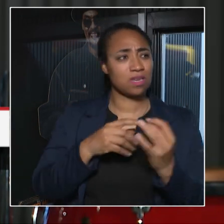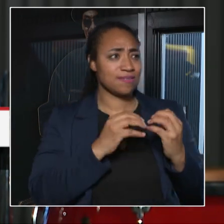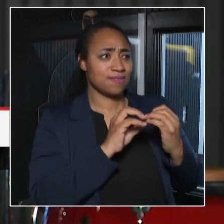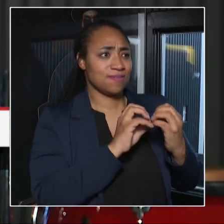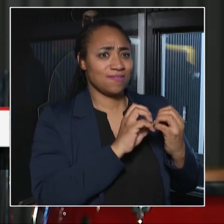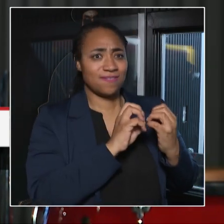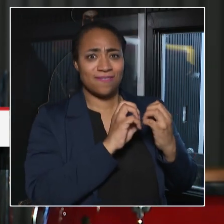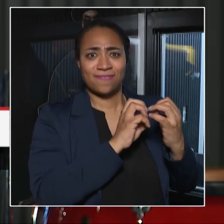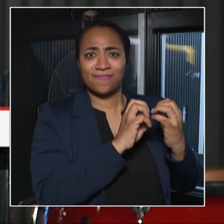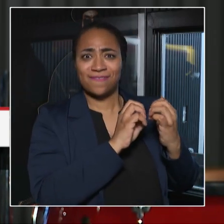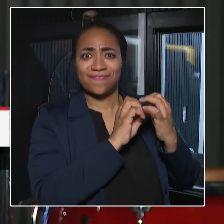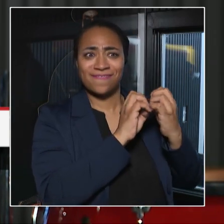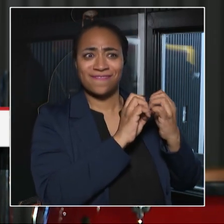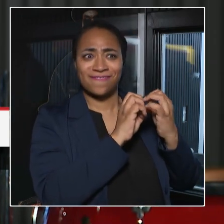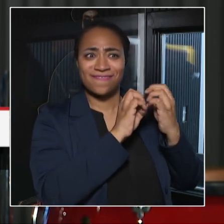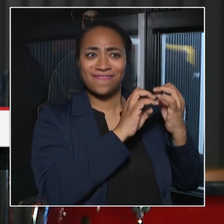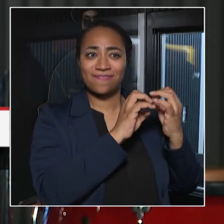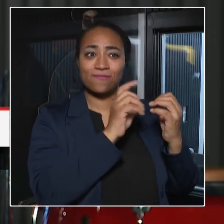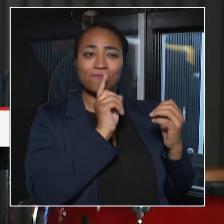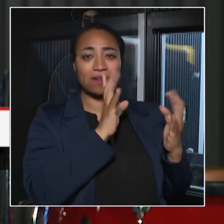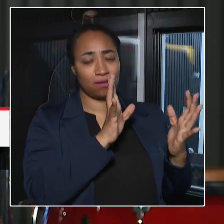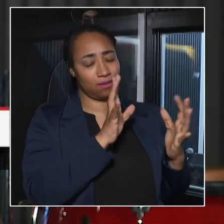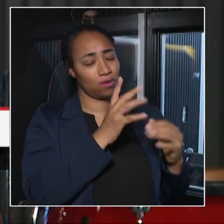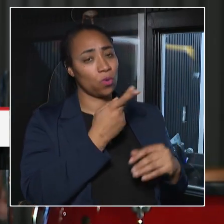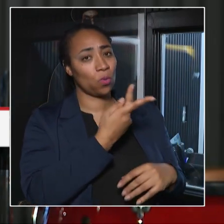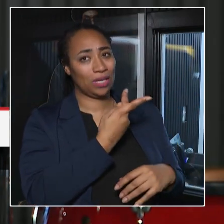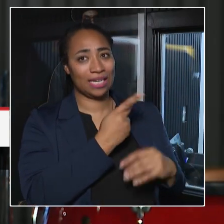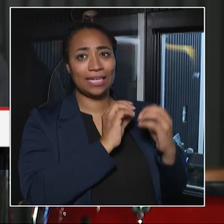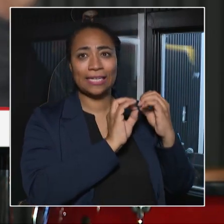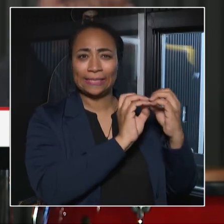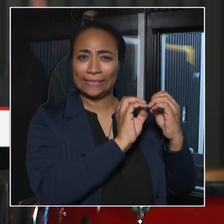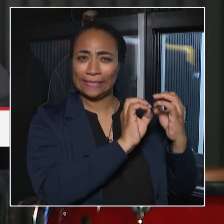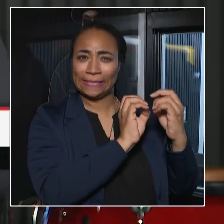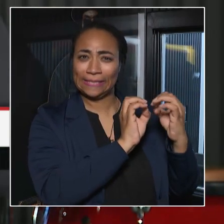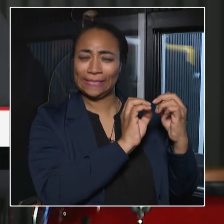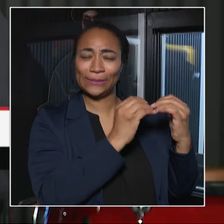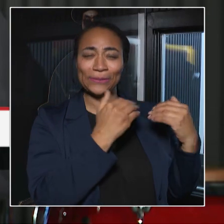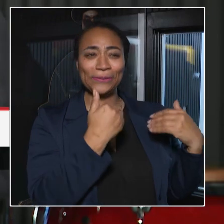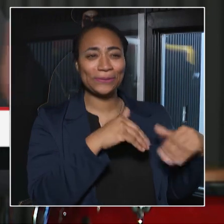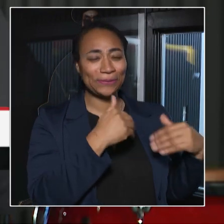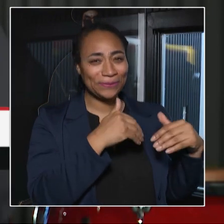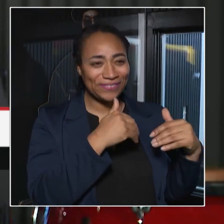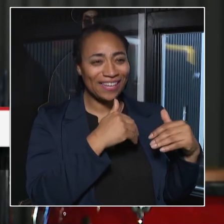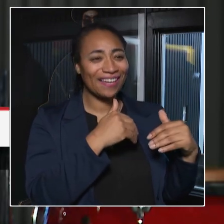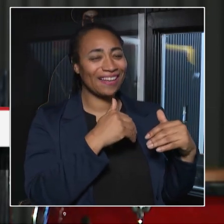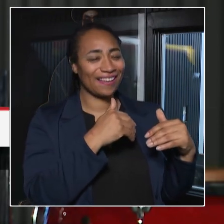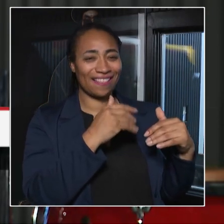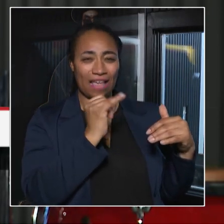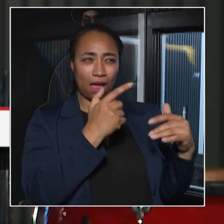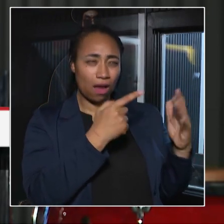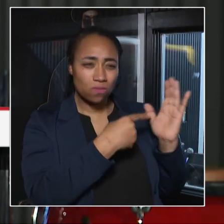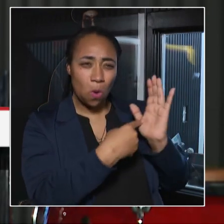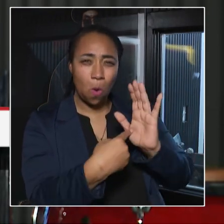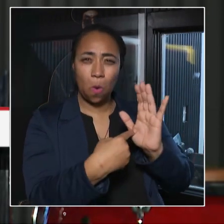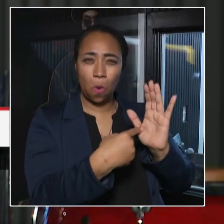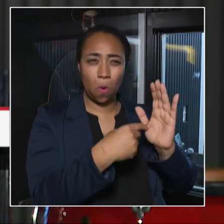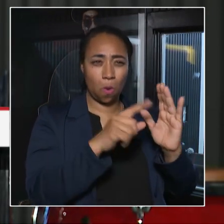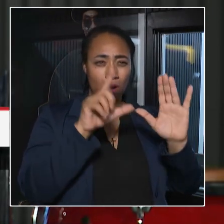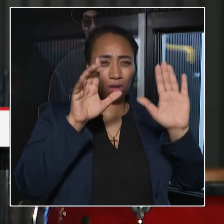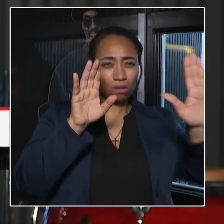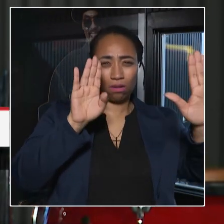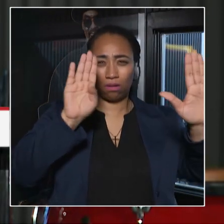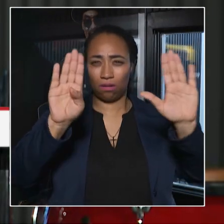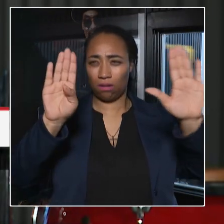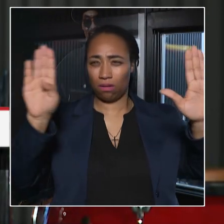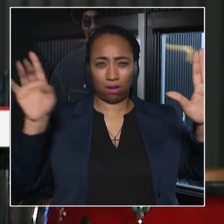it state of the art. She made it so that not only people from the hood can read it, but people from outside of the hood